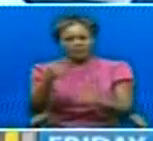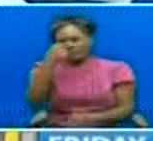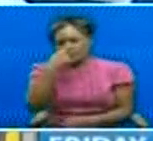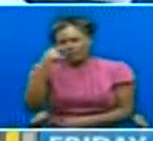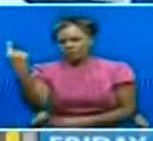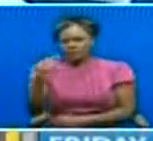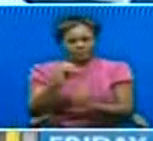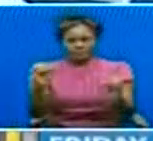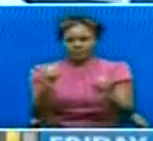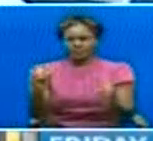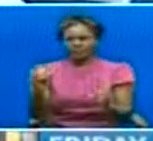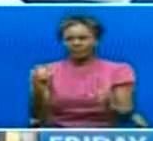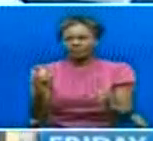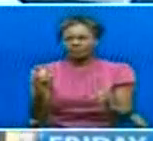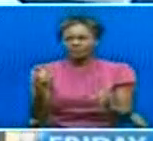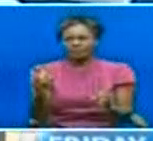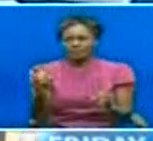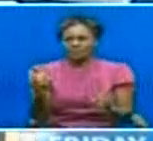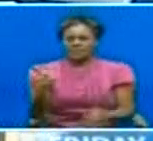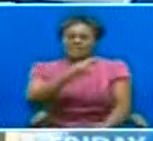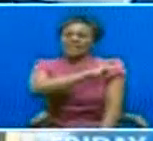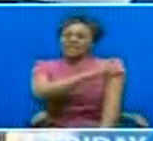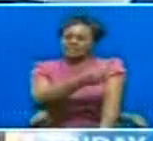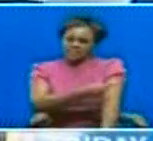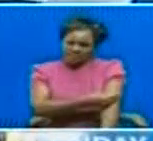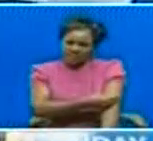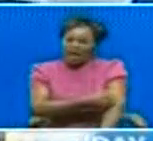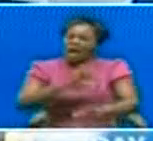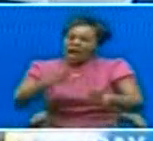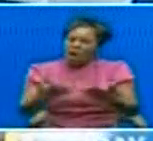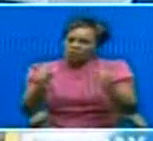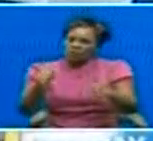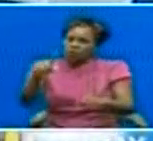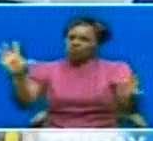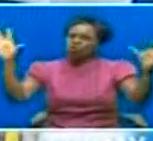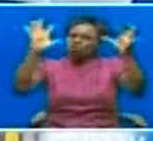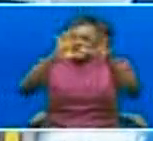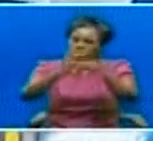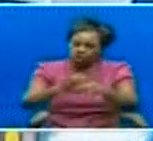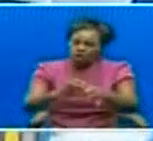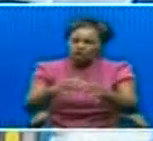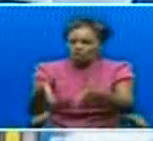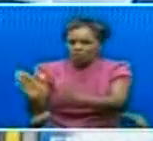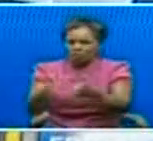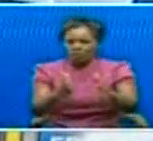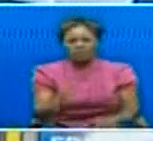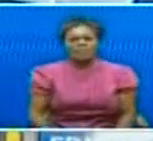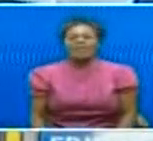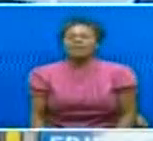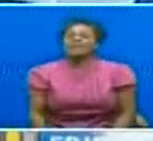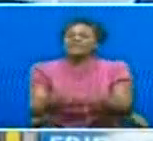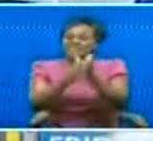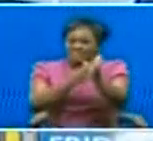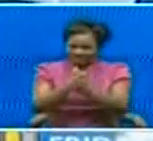or Uganda. Yeah. It's actually Nigeria. At yeah. what point and how did you get into to get that opportunity? Really